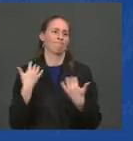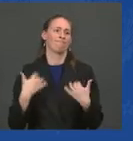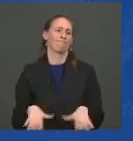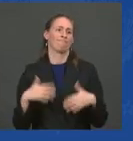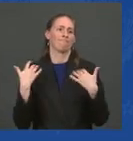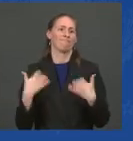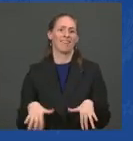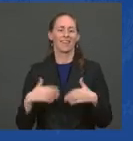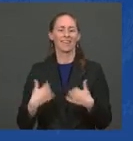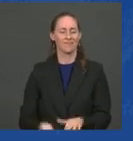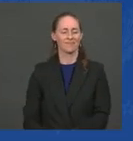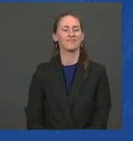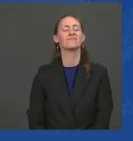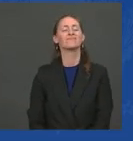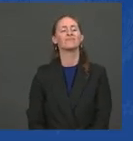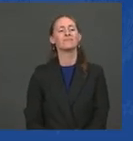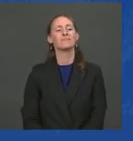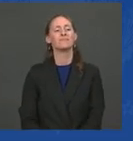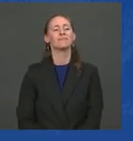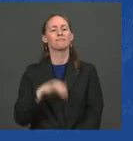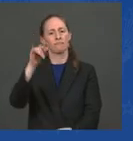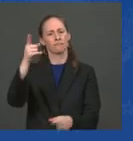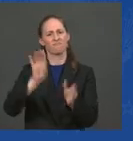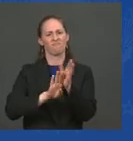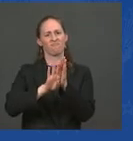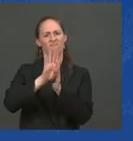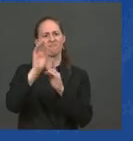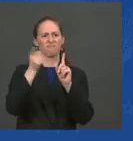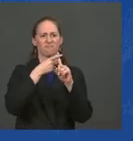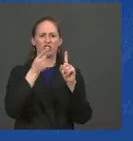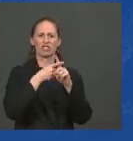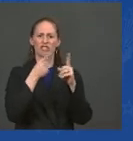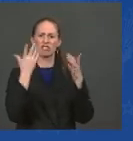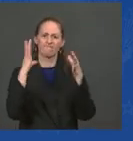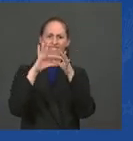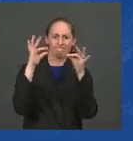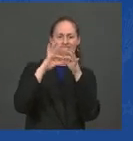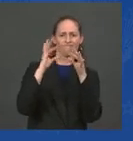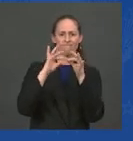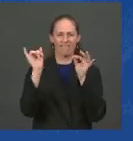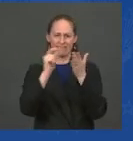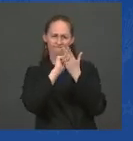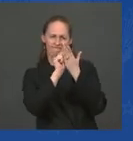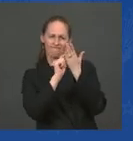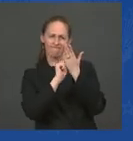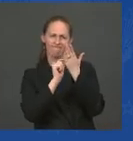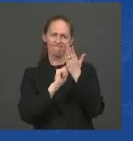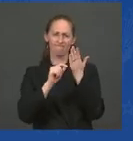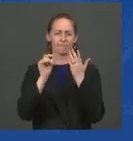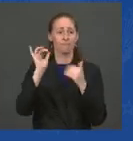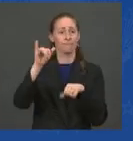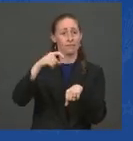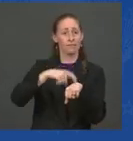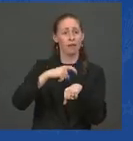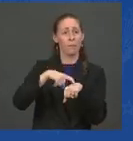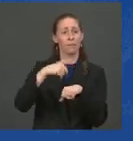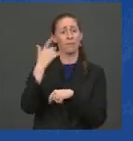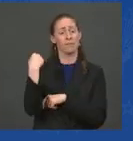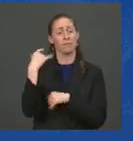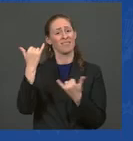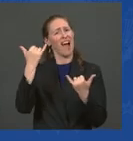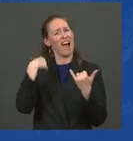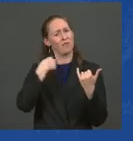history. And let me say, they're all thinking about President Clinton today, as sending him his good wishes to speedy